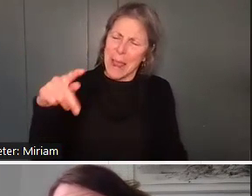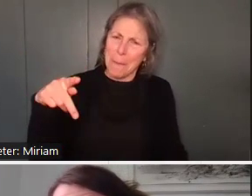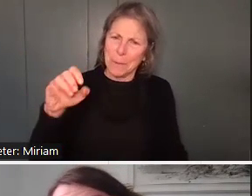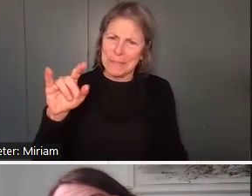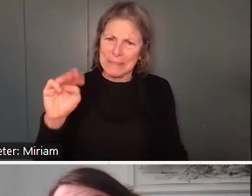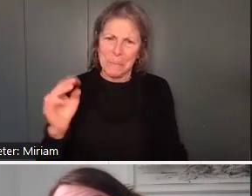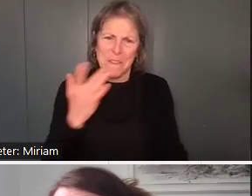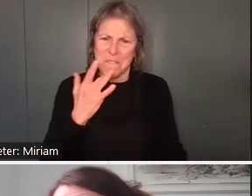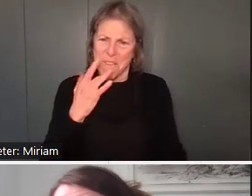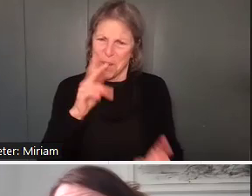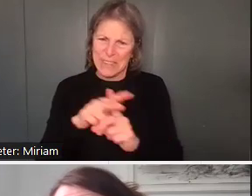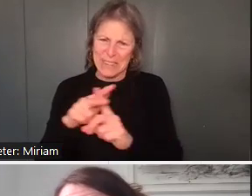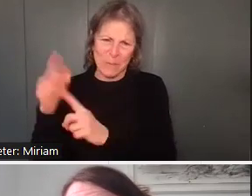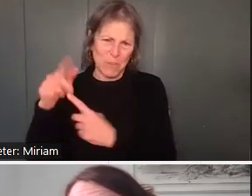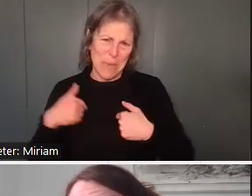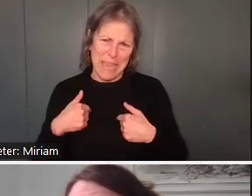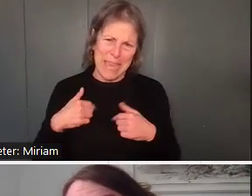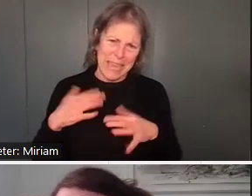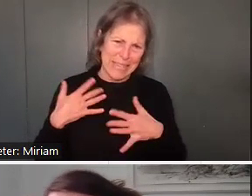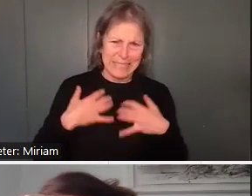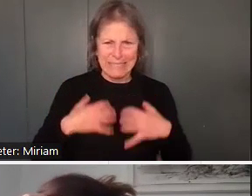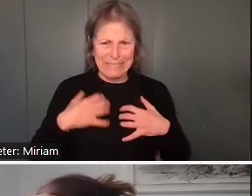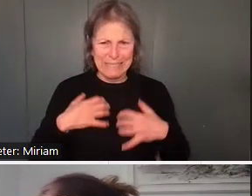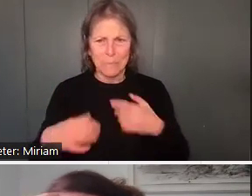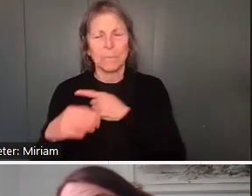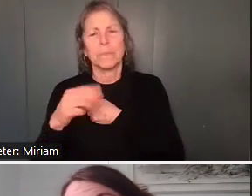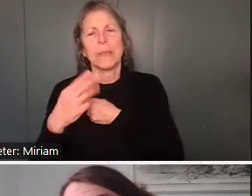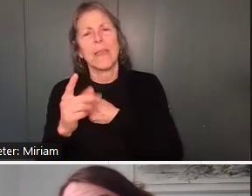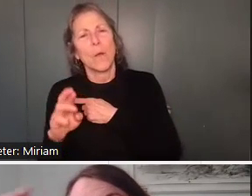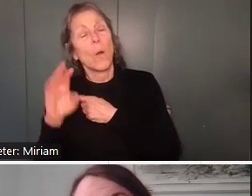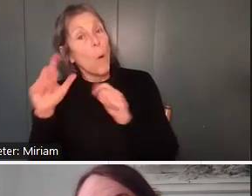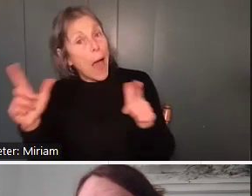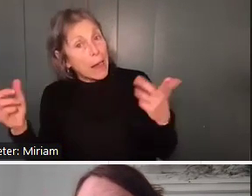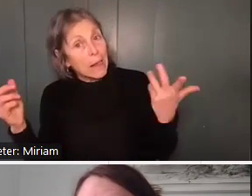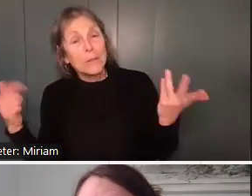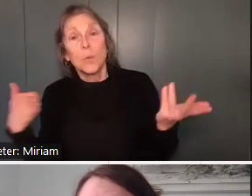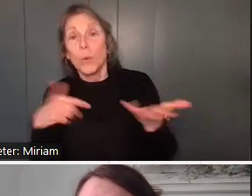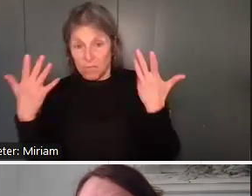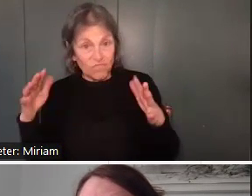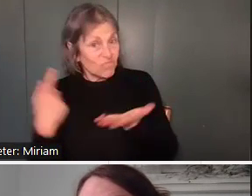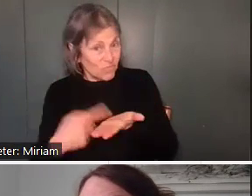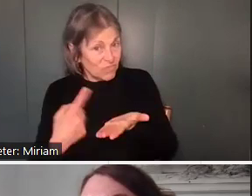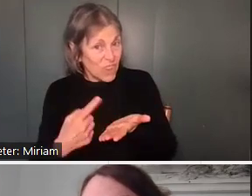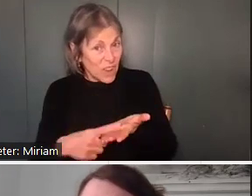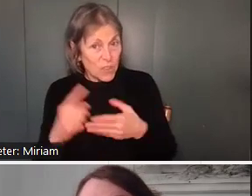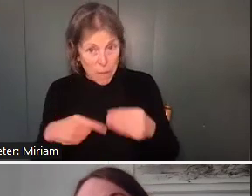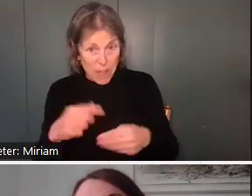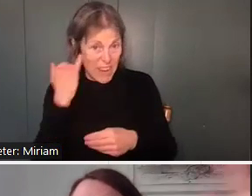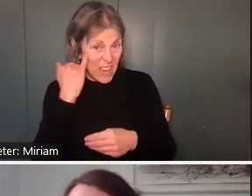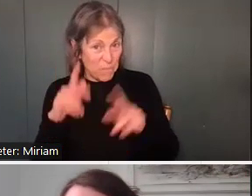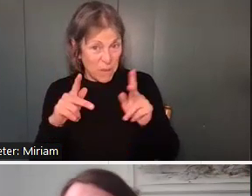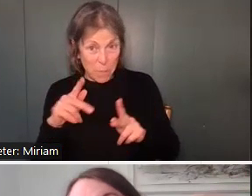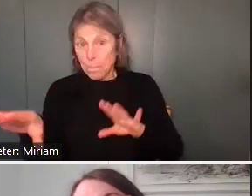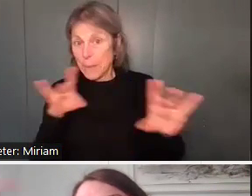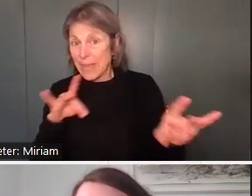Favoritism. I don't know. Well, this is interesting because it kind of gets to, you know, we had the discussion over whether people will be selected